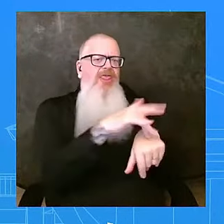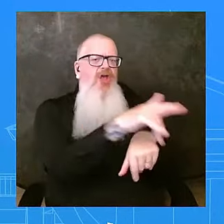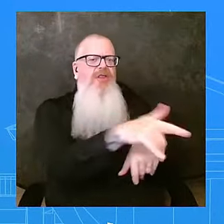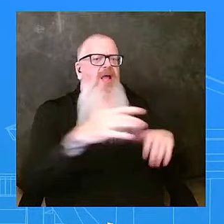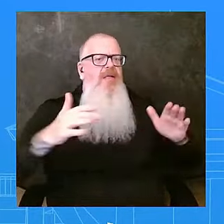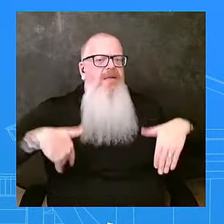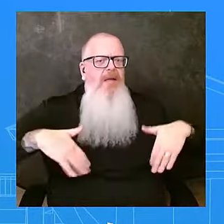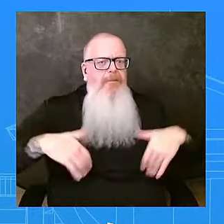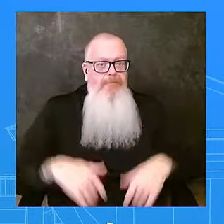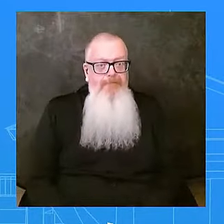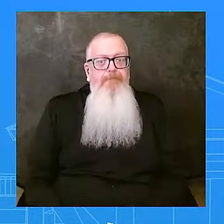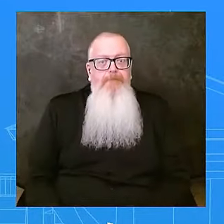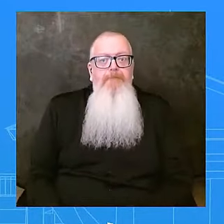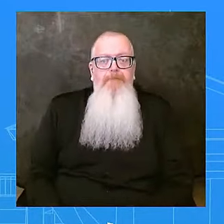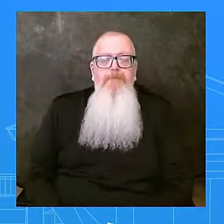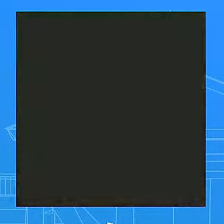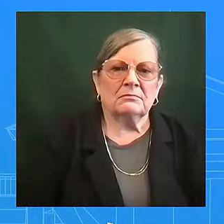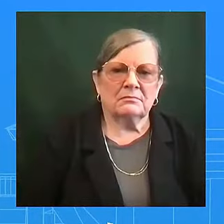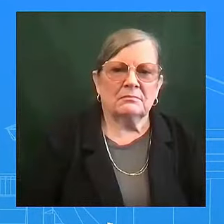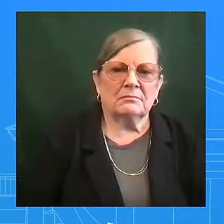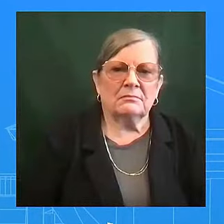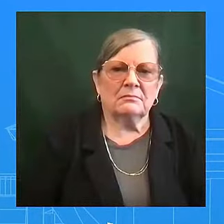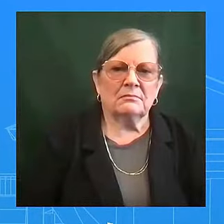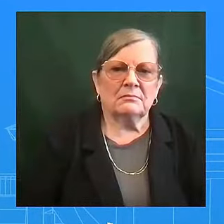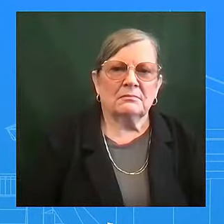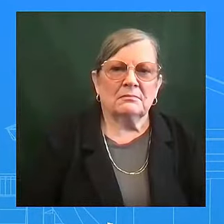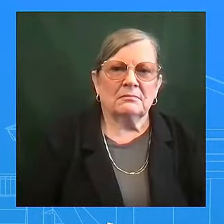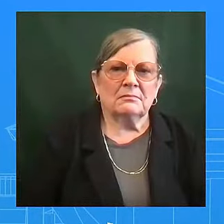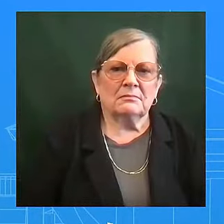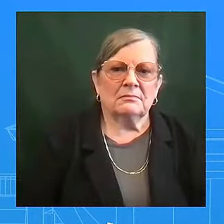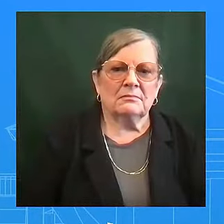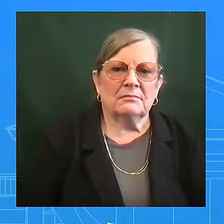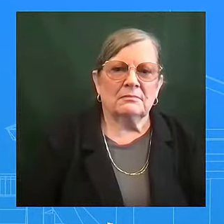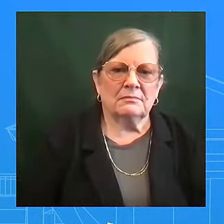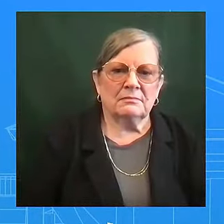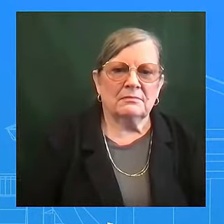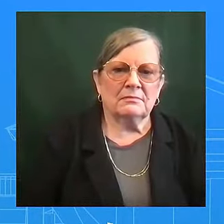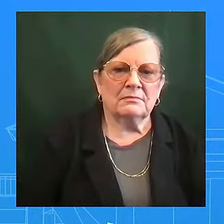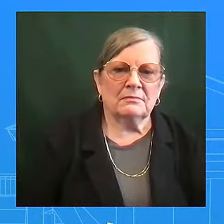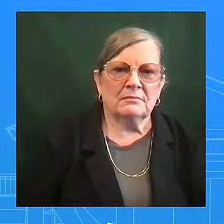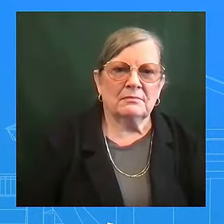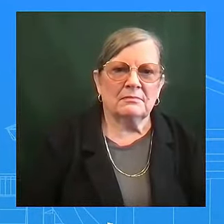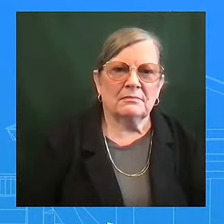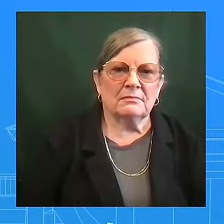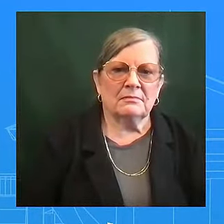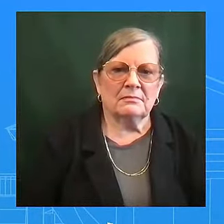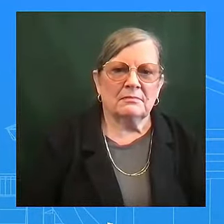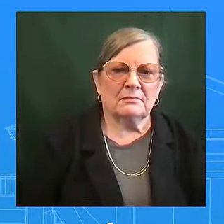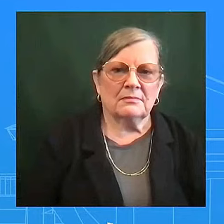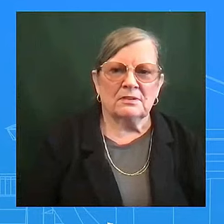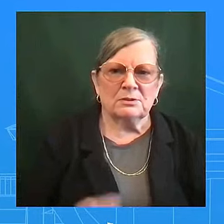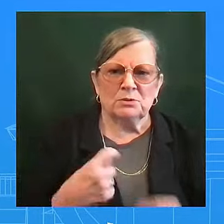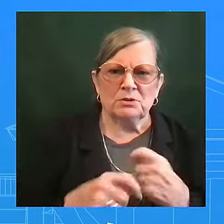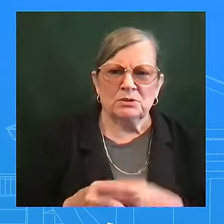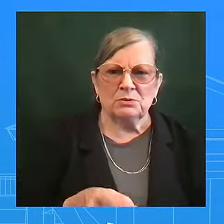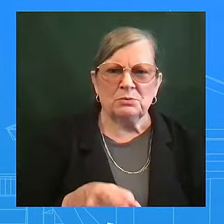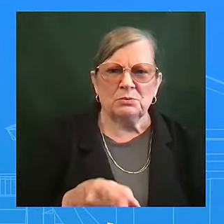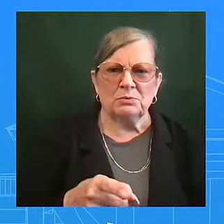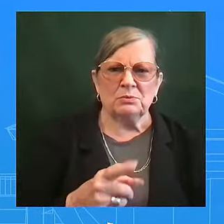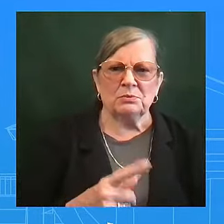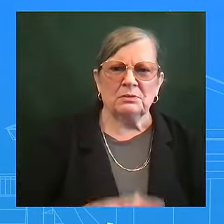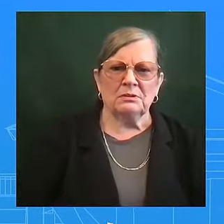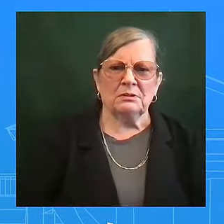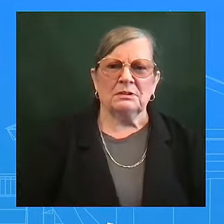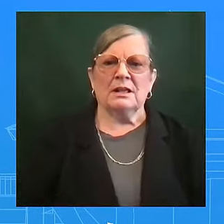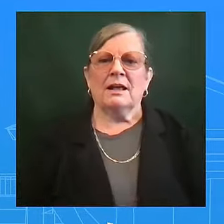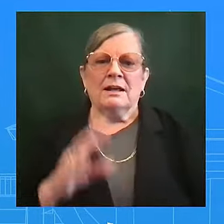Sir, there's a report that the president's convening his national security team on this issue today. Obviously, it's not on his public schedule. Is there anything more you can